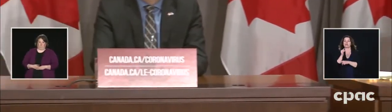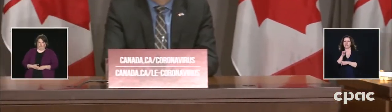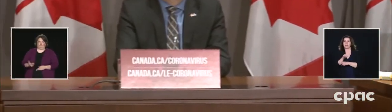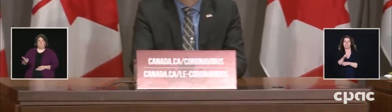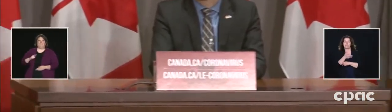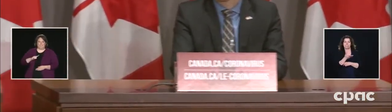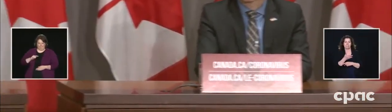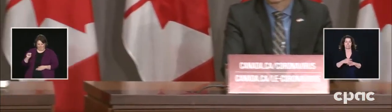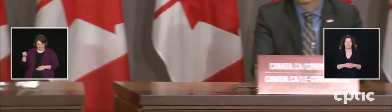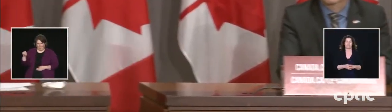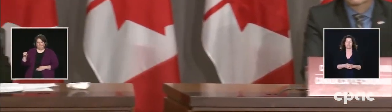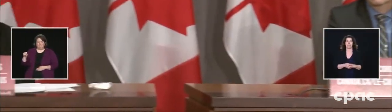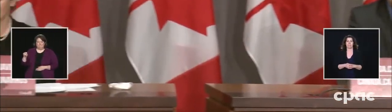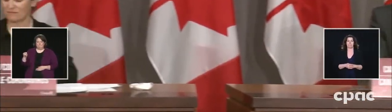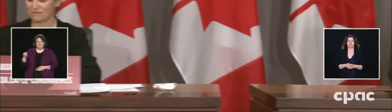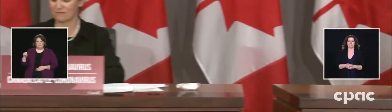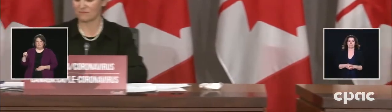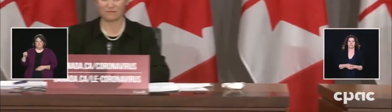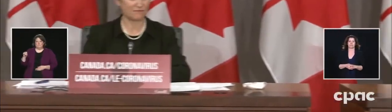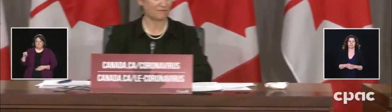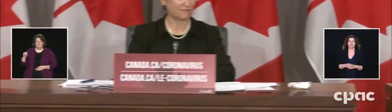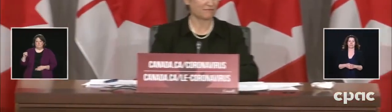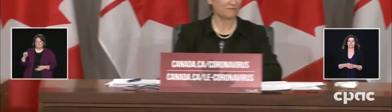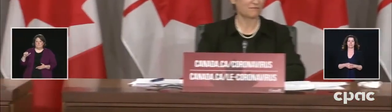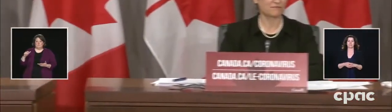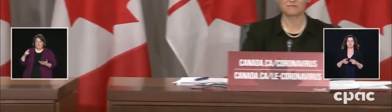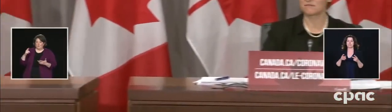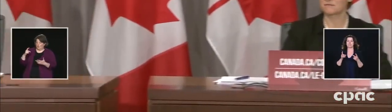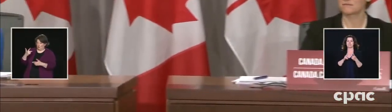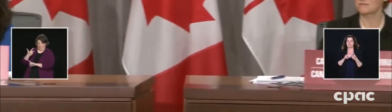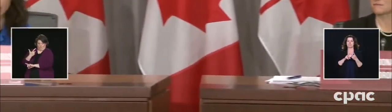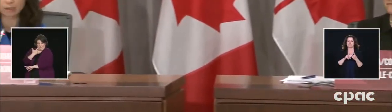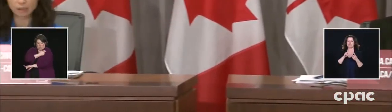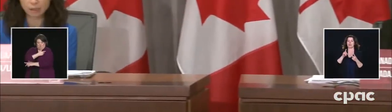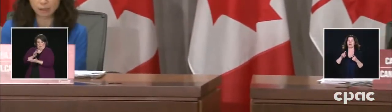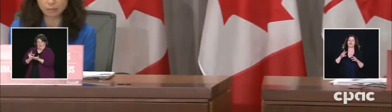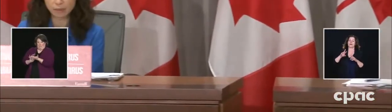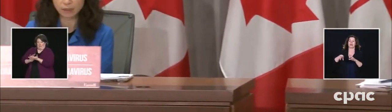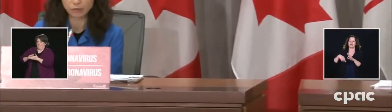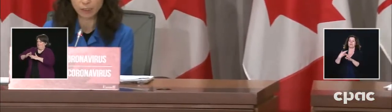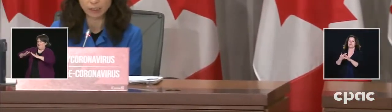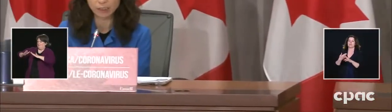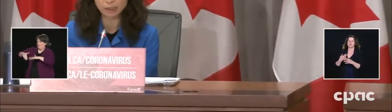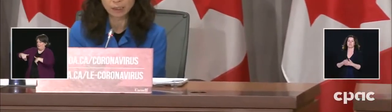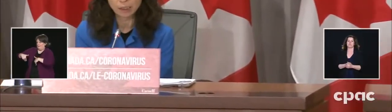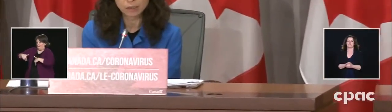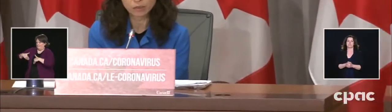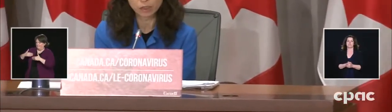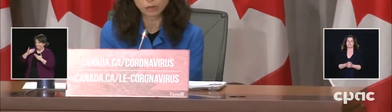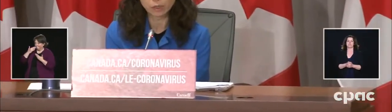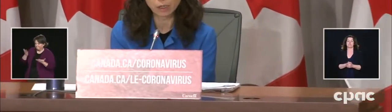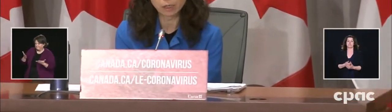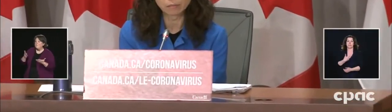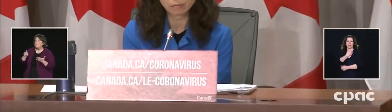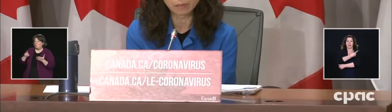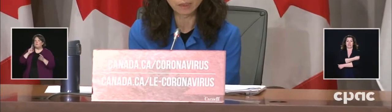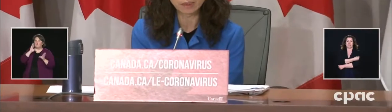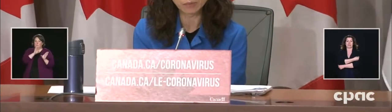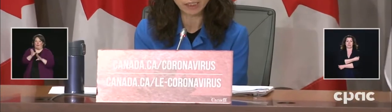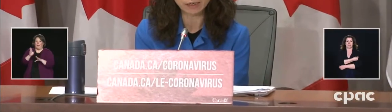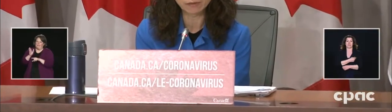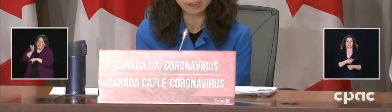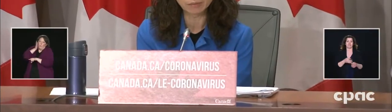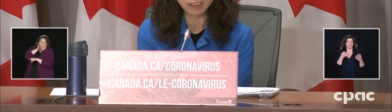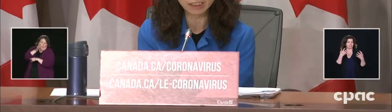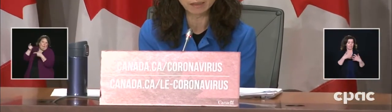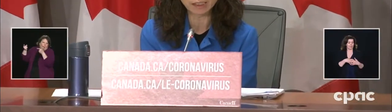know if we have an effective vaccine, but we need to plan ahead for that eventuality. So